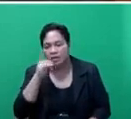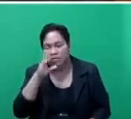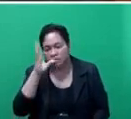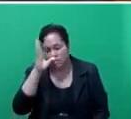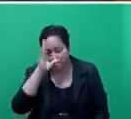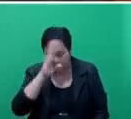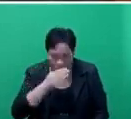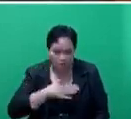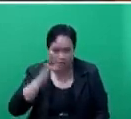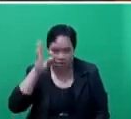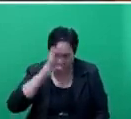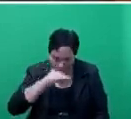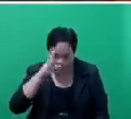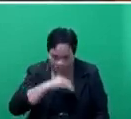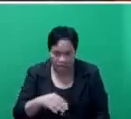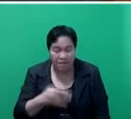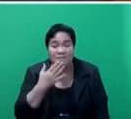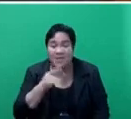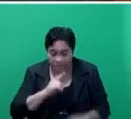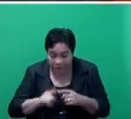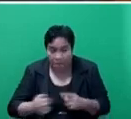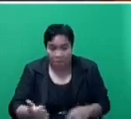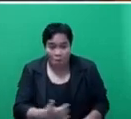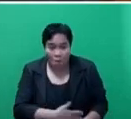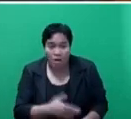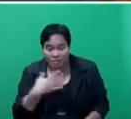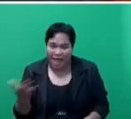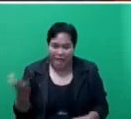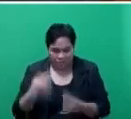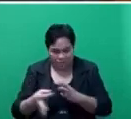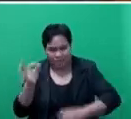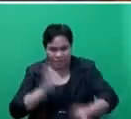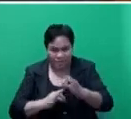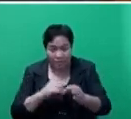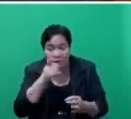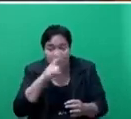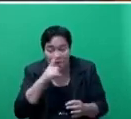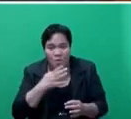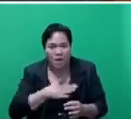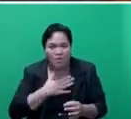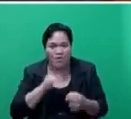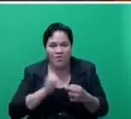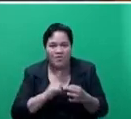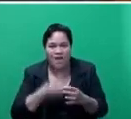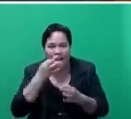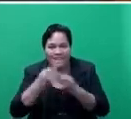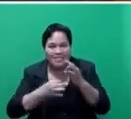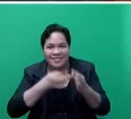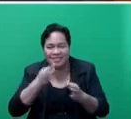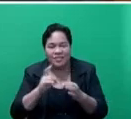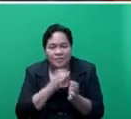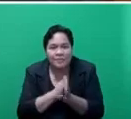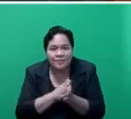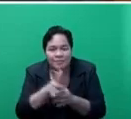Let's have that robust part of the morning to come back when people expect their Parliament